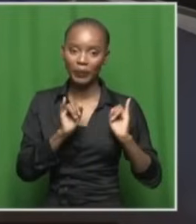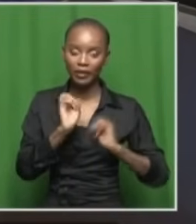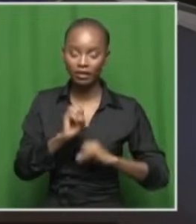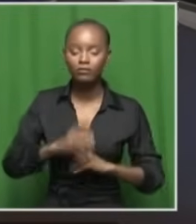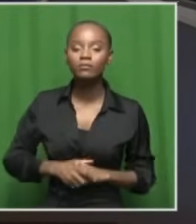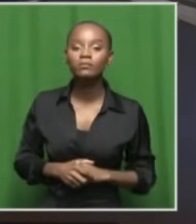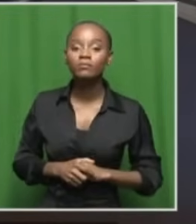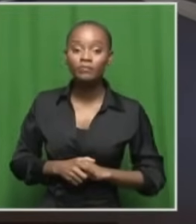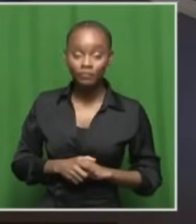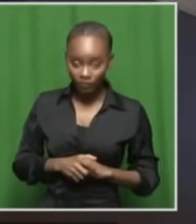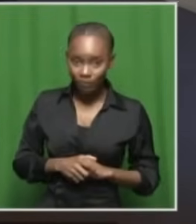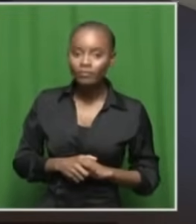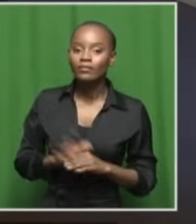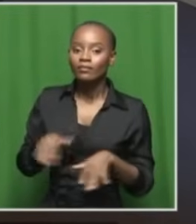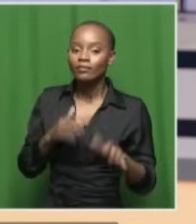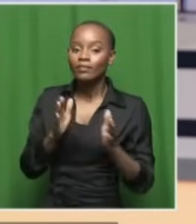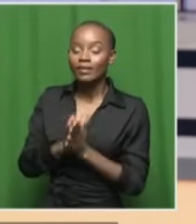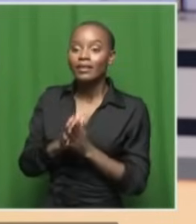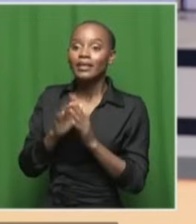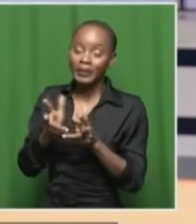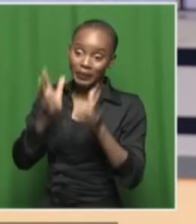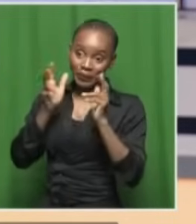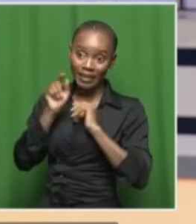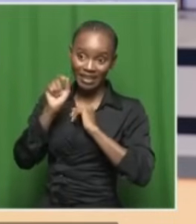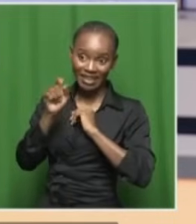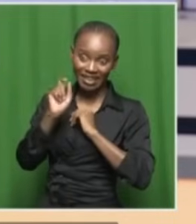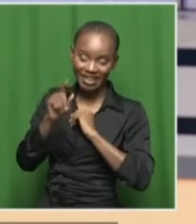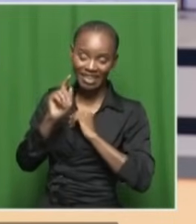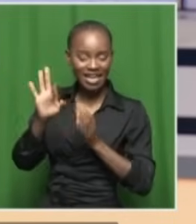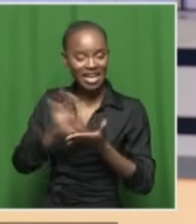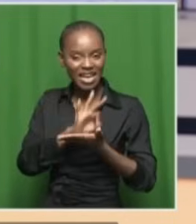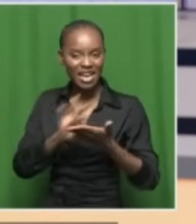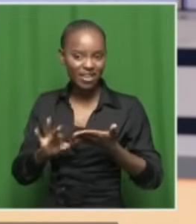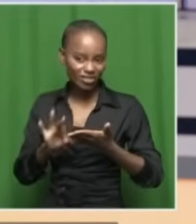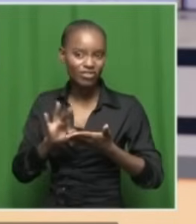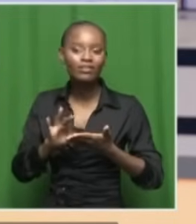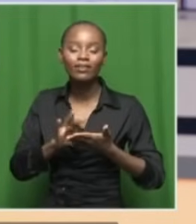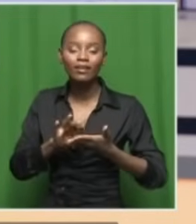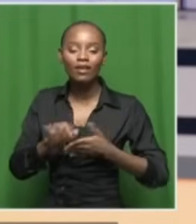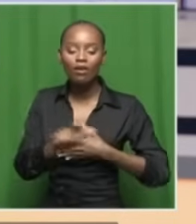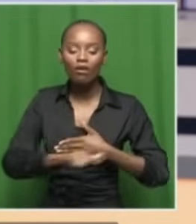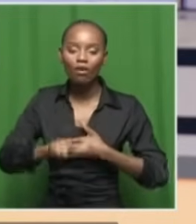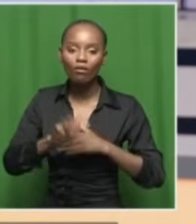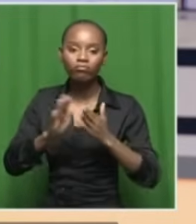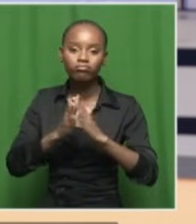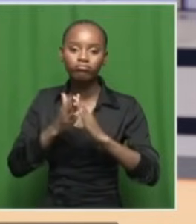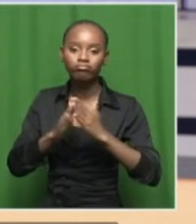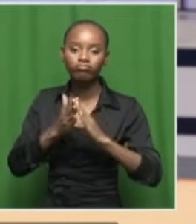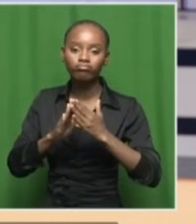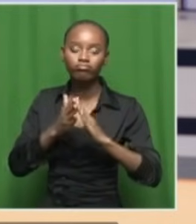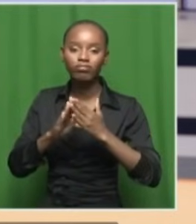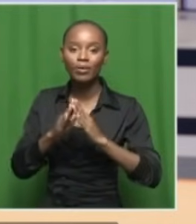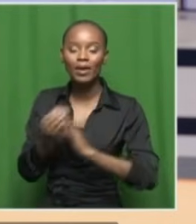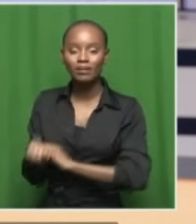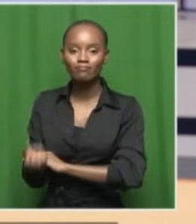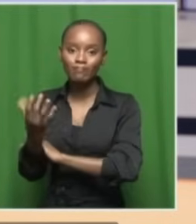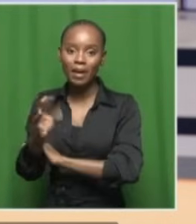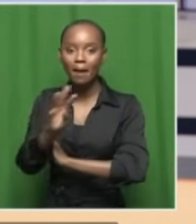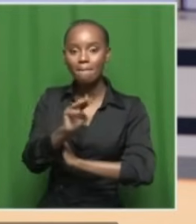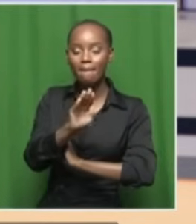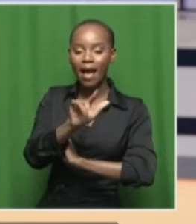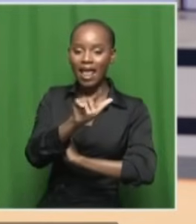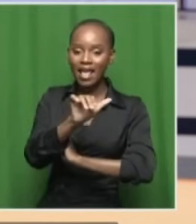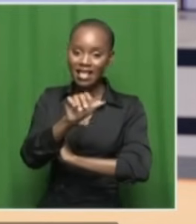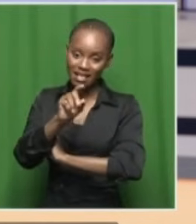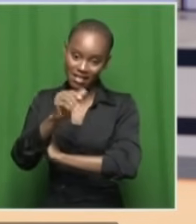the latest by-election result in the Govan Mbeki Municipality, Ward 4 in Mpumalanga. And thanks to